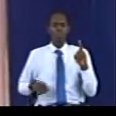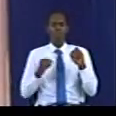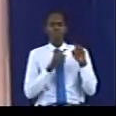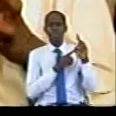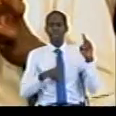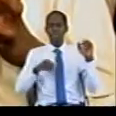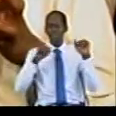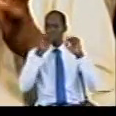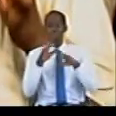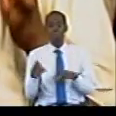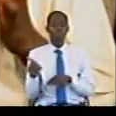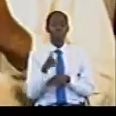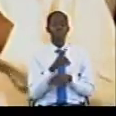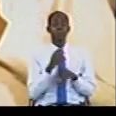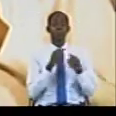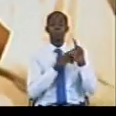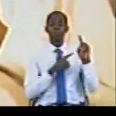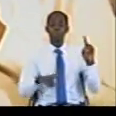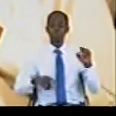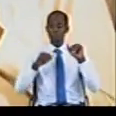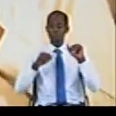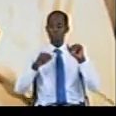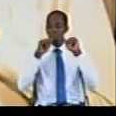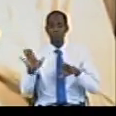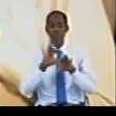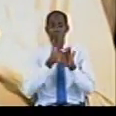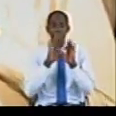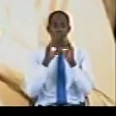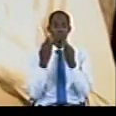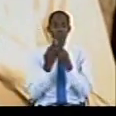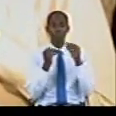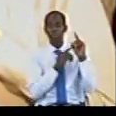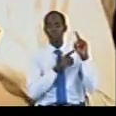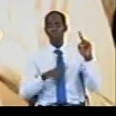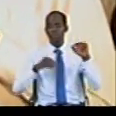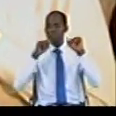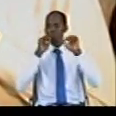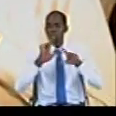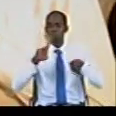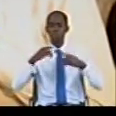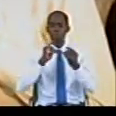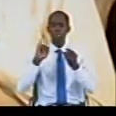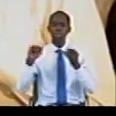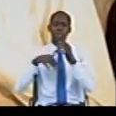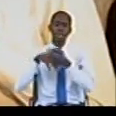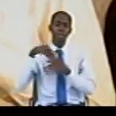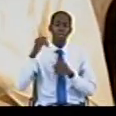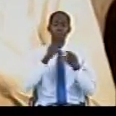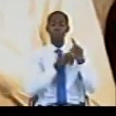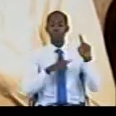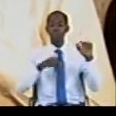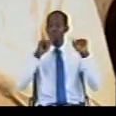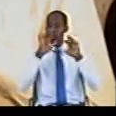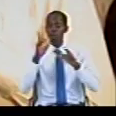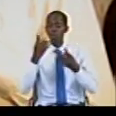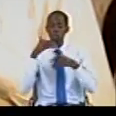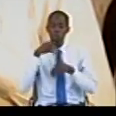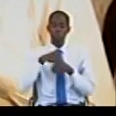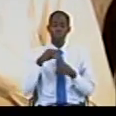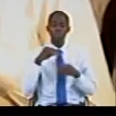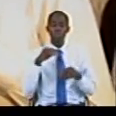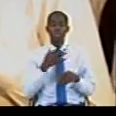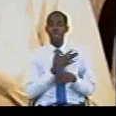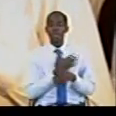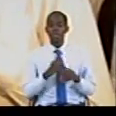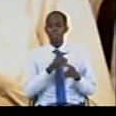you. The Lord bless your family. The Lord bless your going out. The Lord bless your coming in. And the Lord